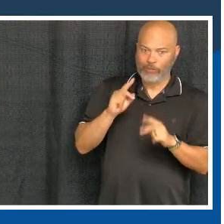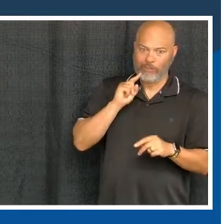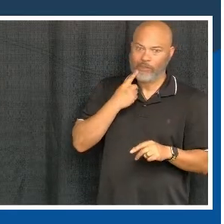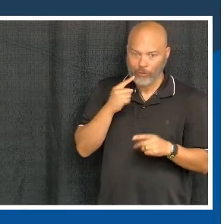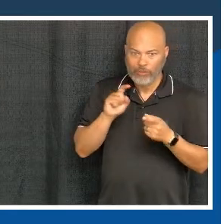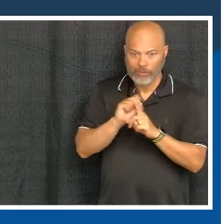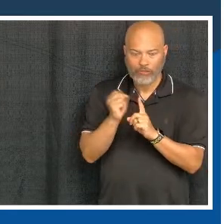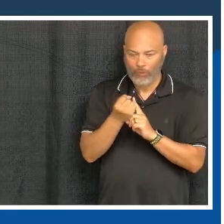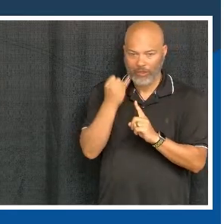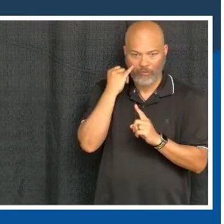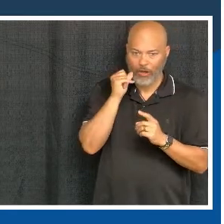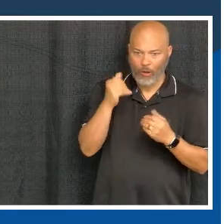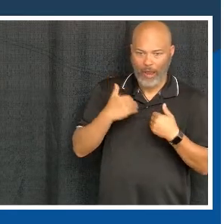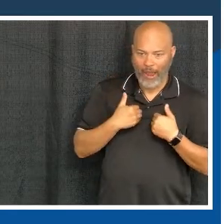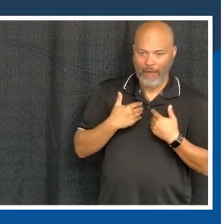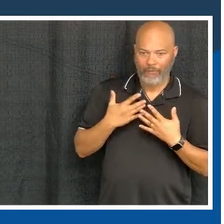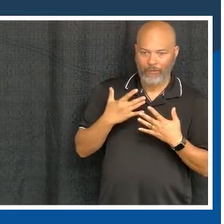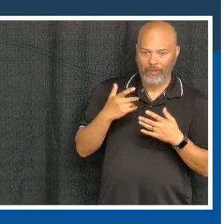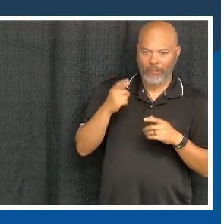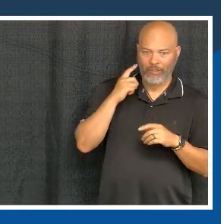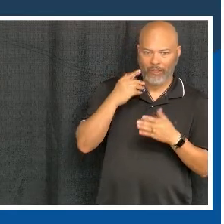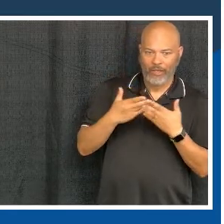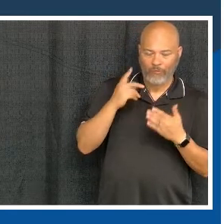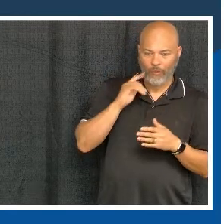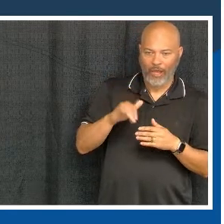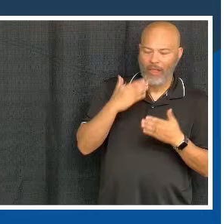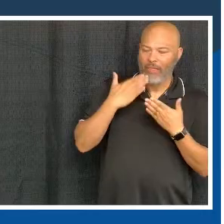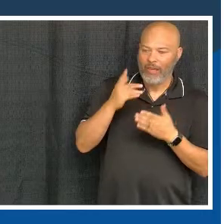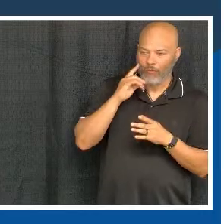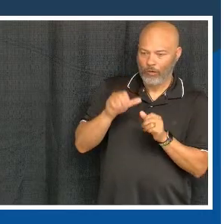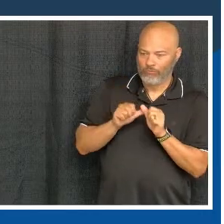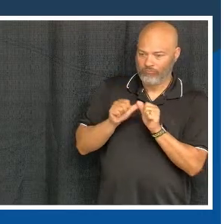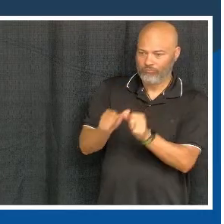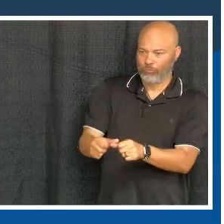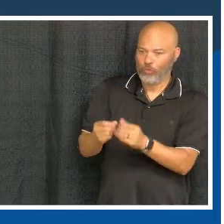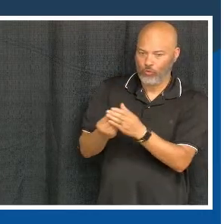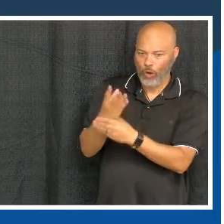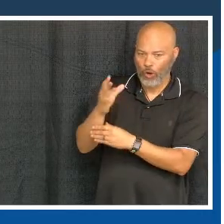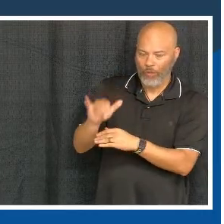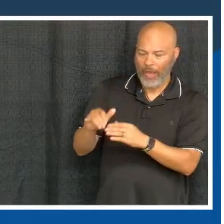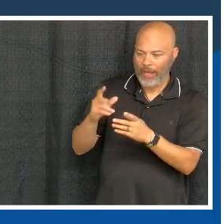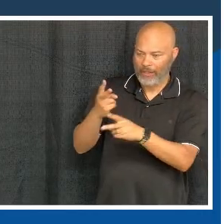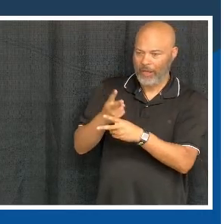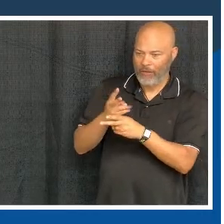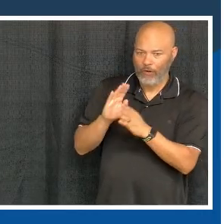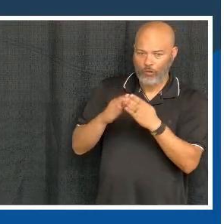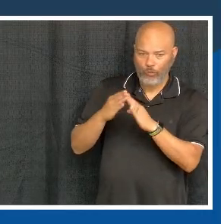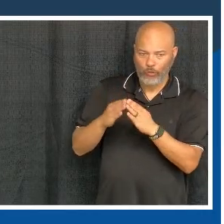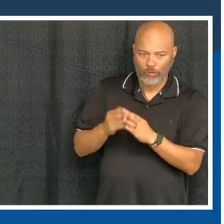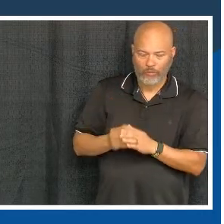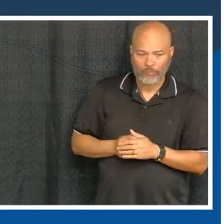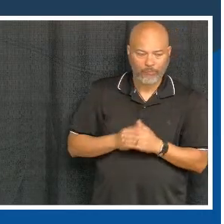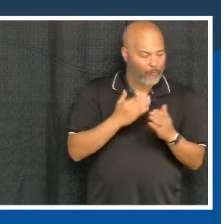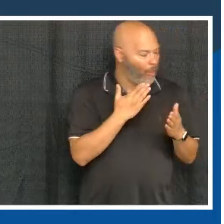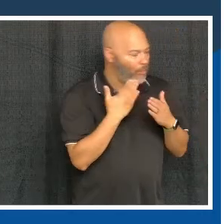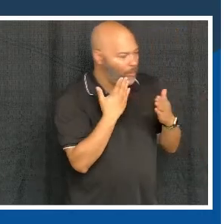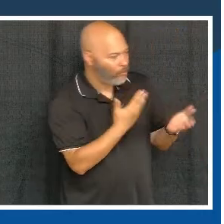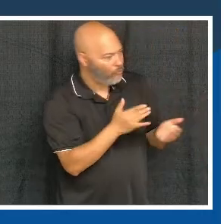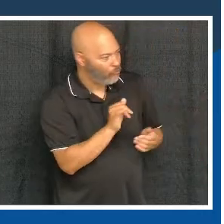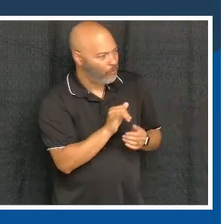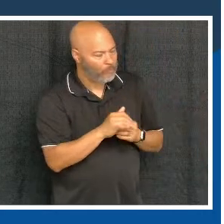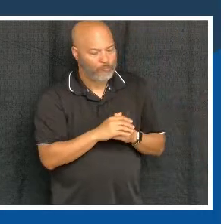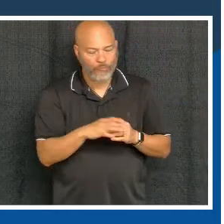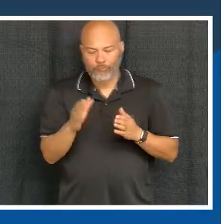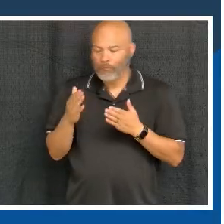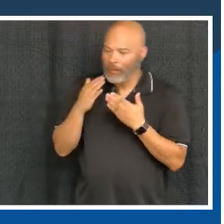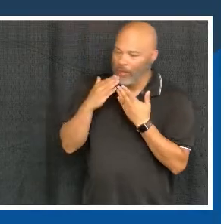don't have those bottles as backup. So thank you for continuing to grow that and take care of our community. Well, thank you. Councilman Shekinah, you're recognized.